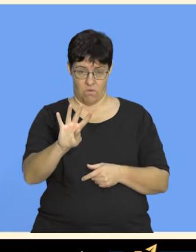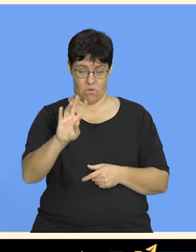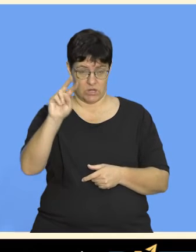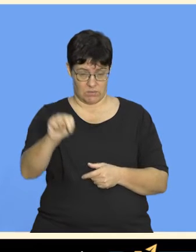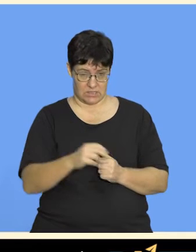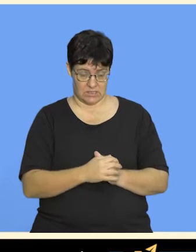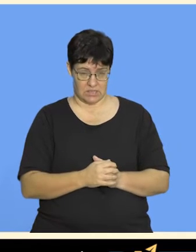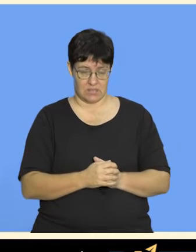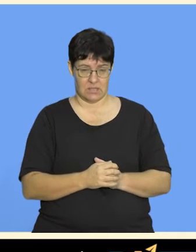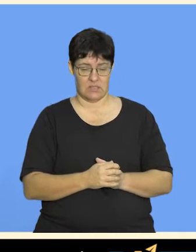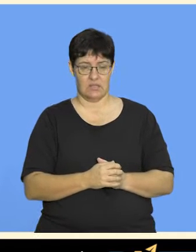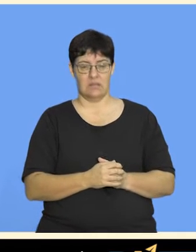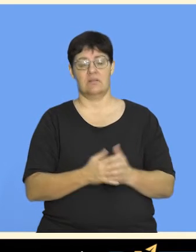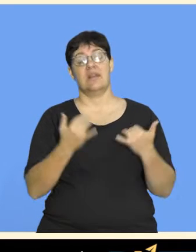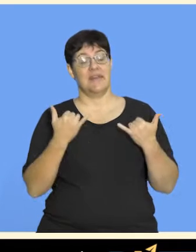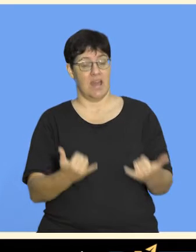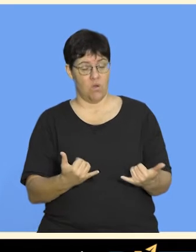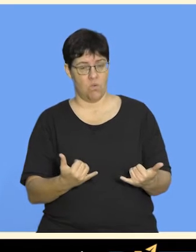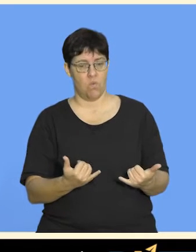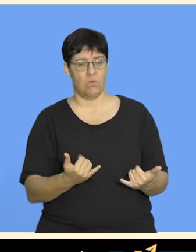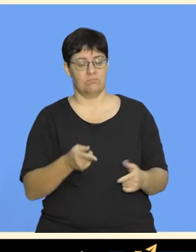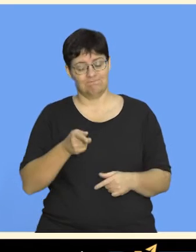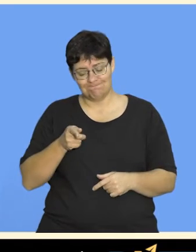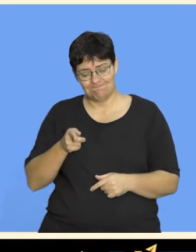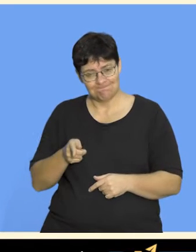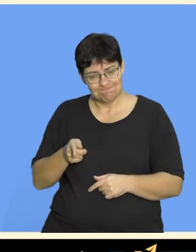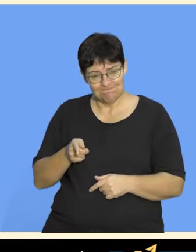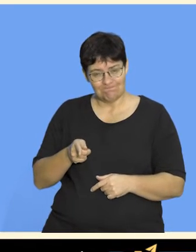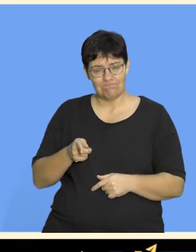33,4. Let's make mass 2 smaller.